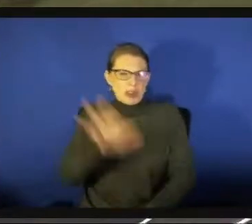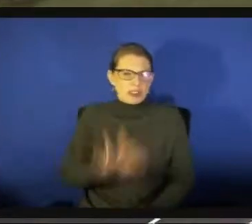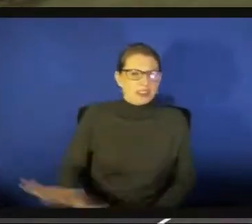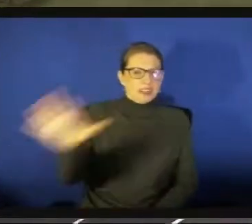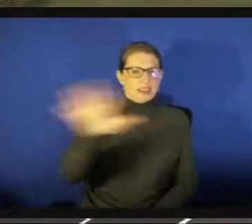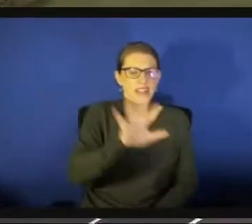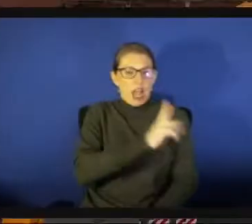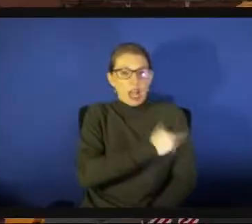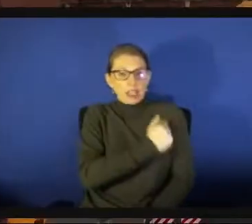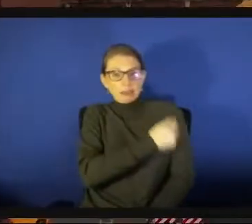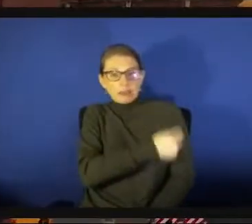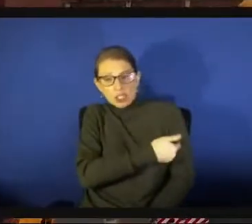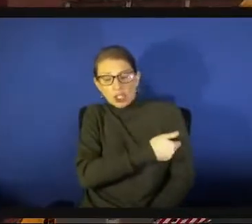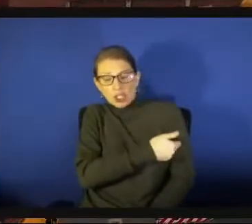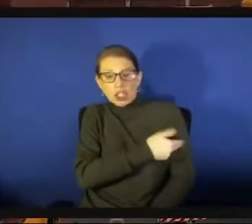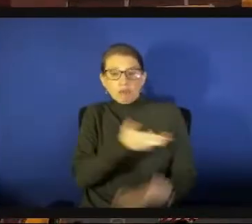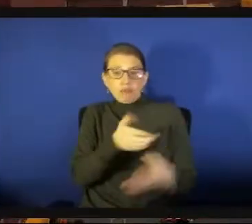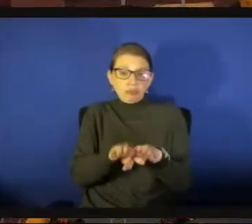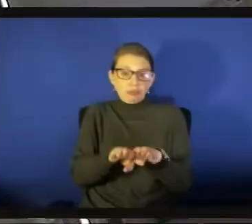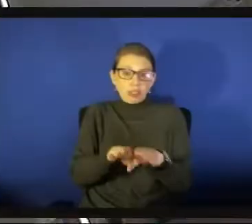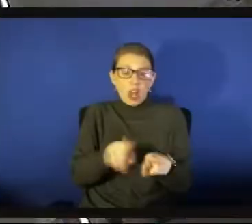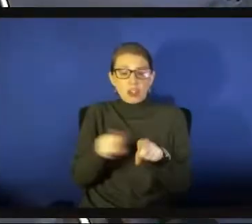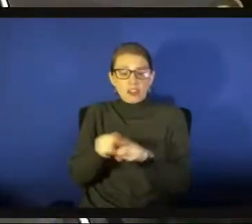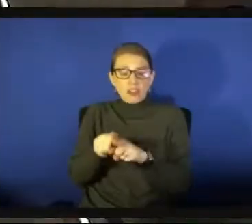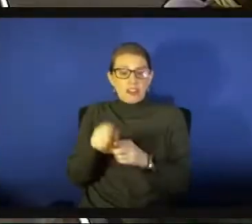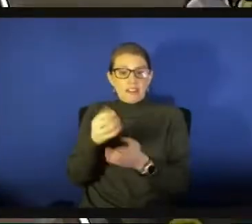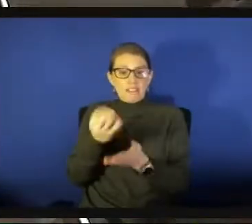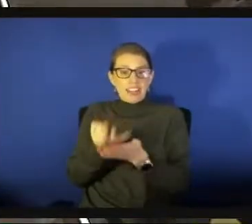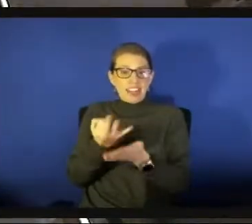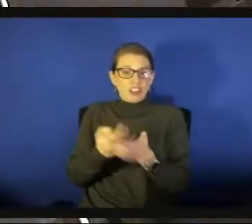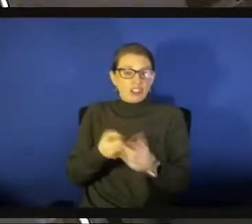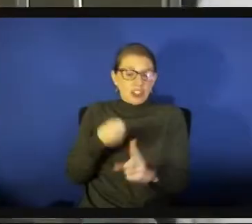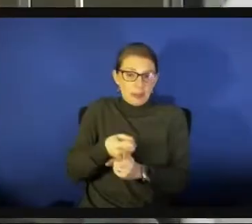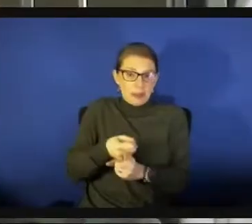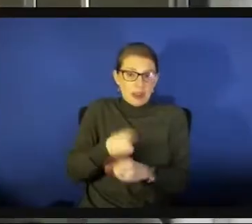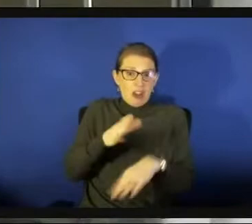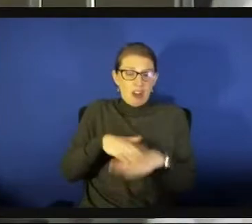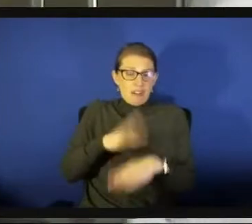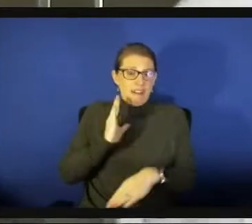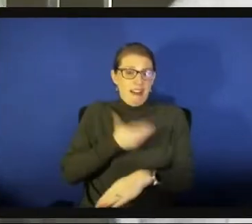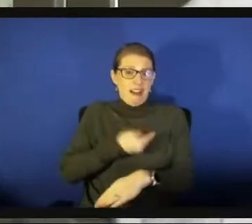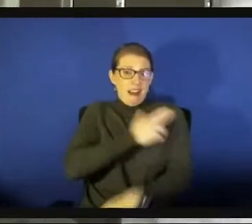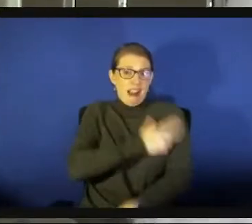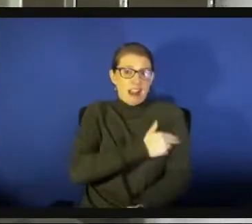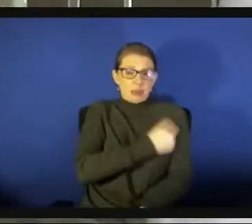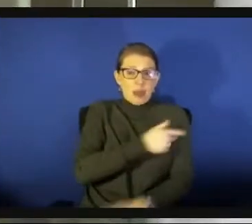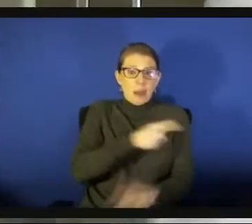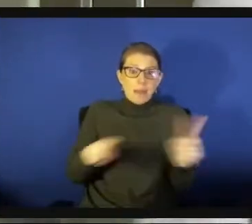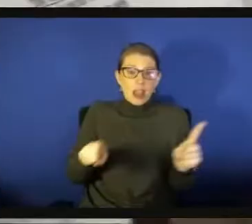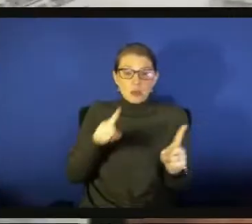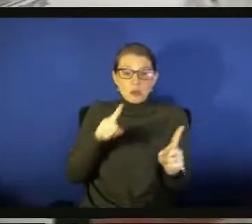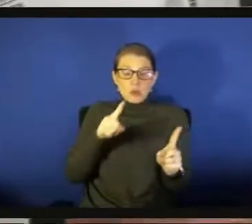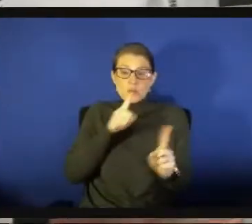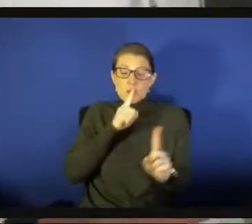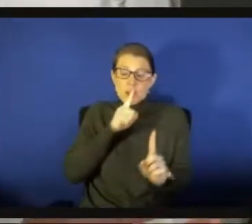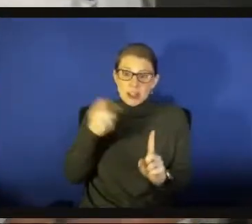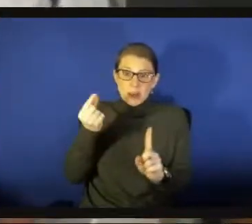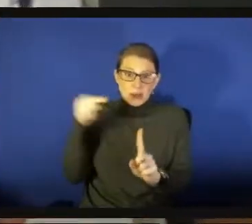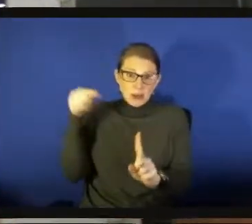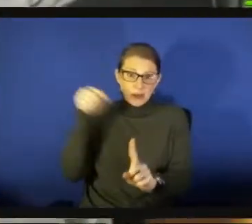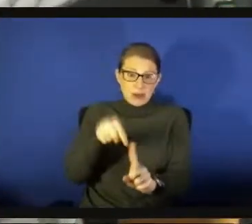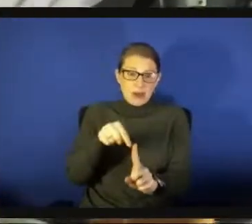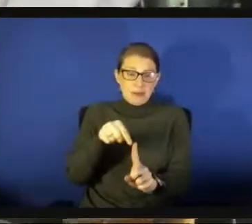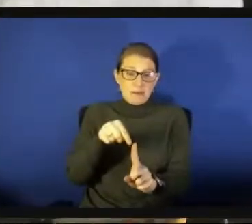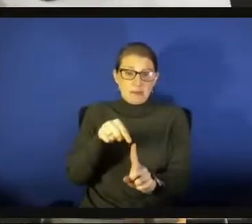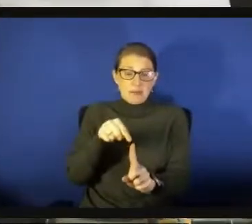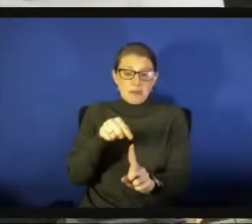hospital, and also had a financial impact on our hospital but what it really made us do is made us even commit